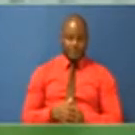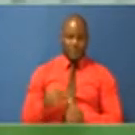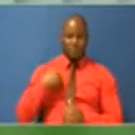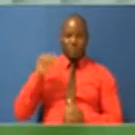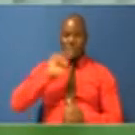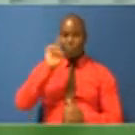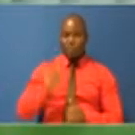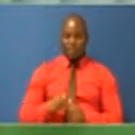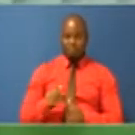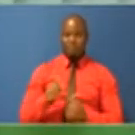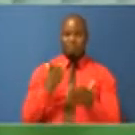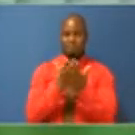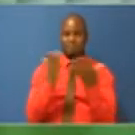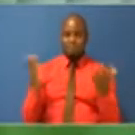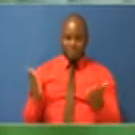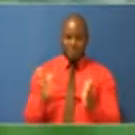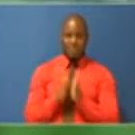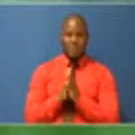language